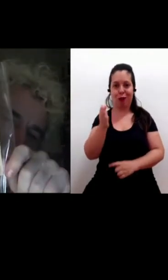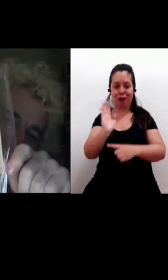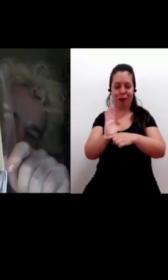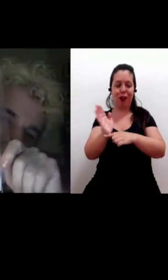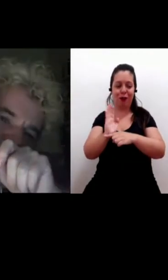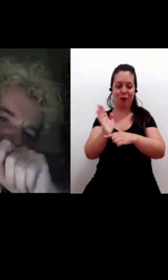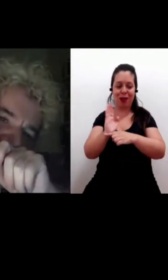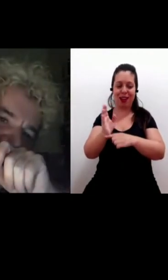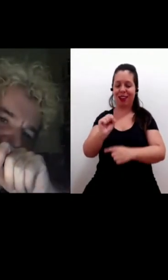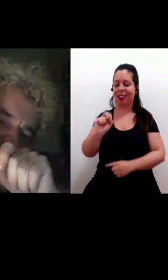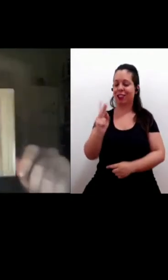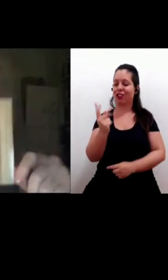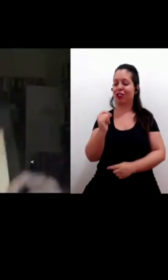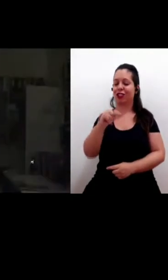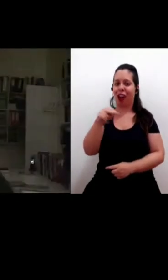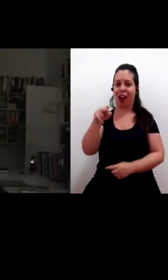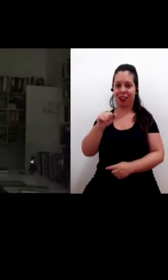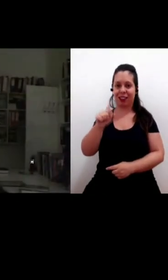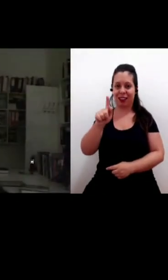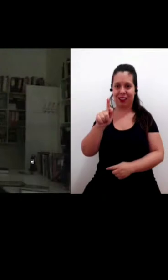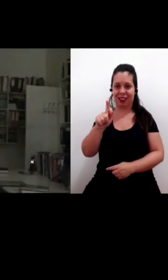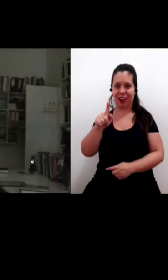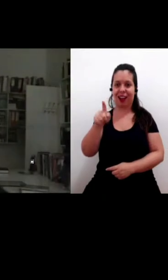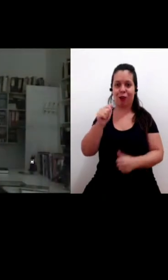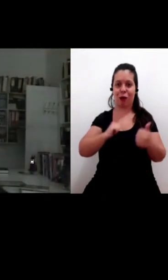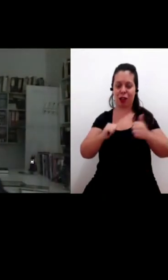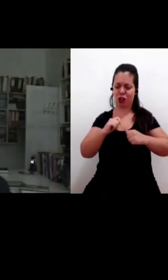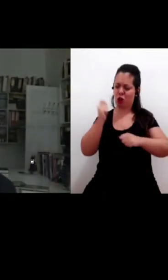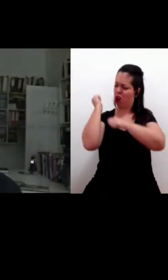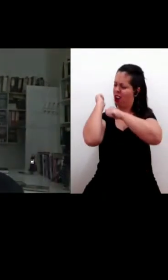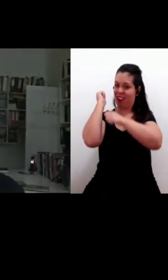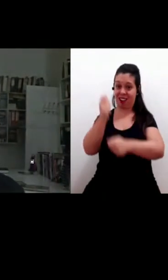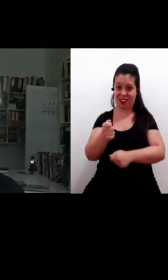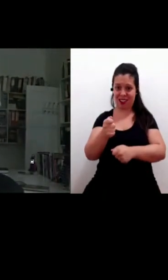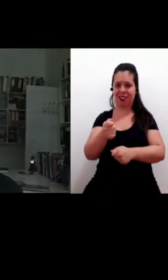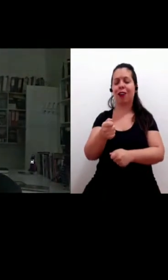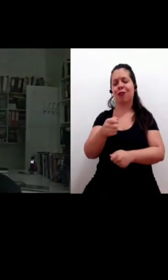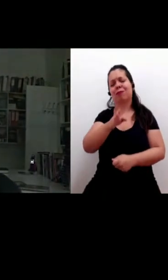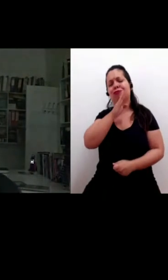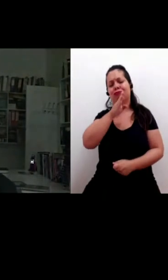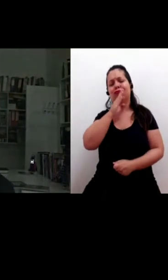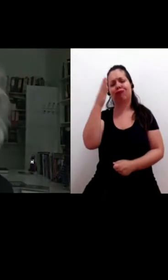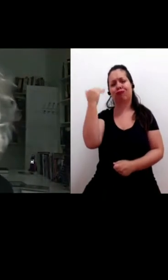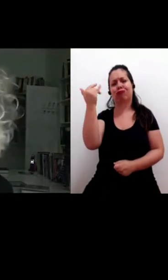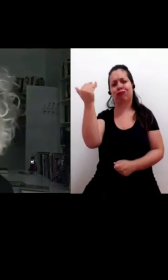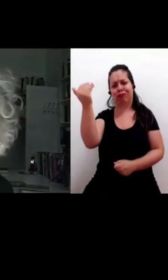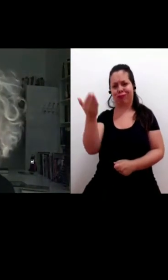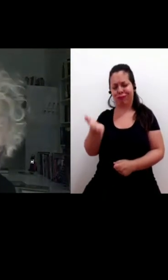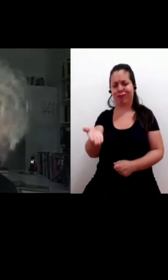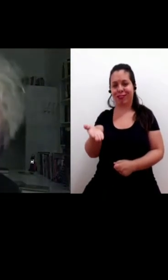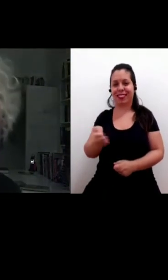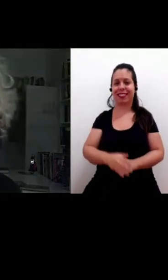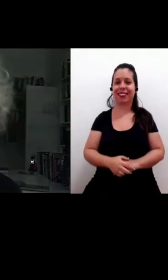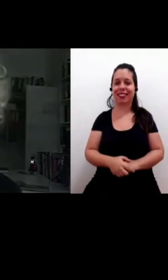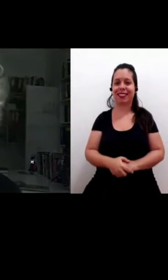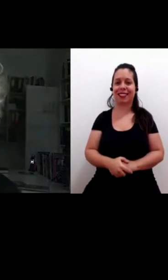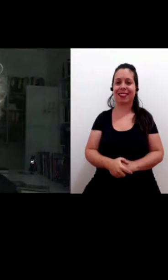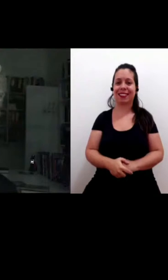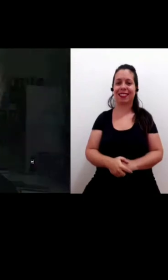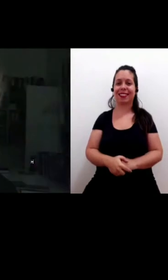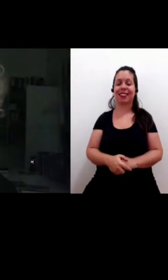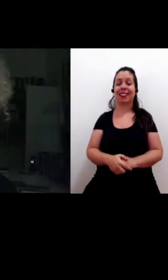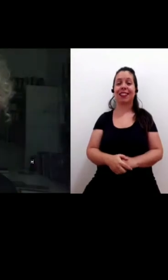an axe. So people know that film, but I've never totally loved that film, but it's a